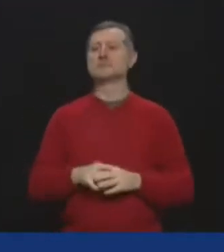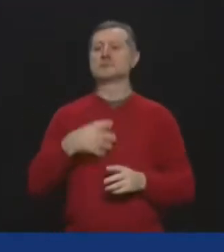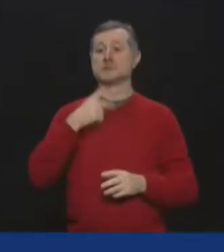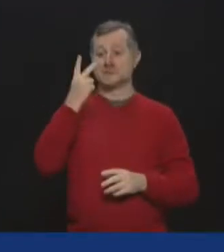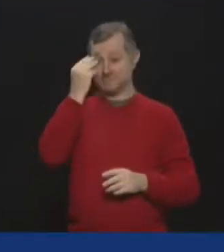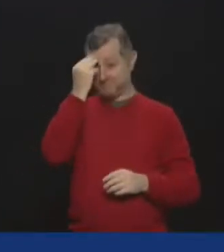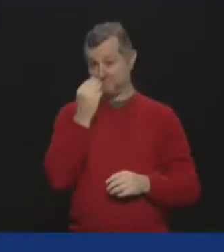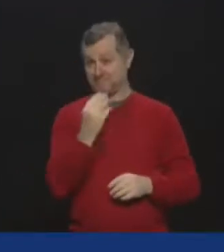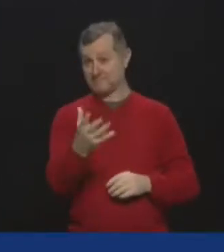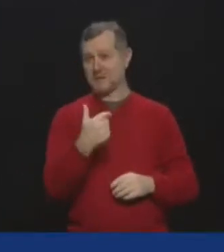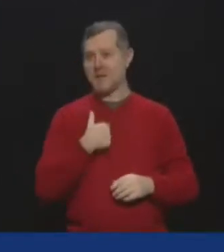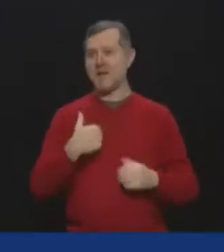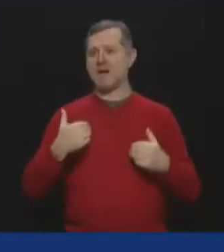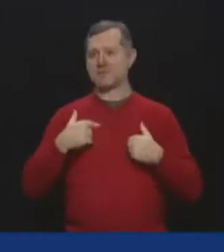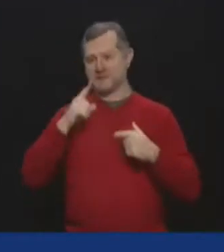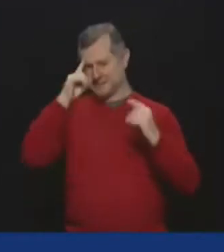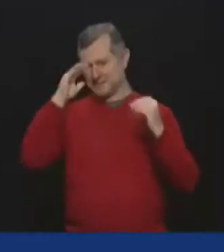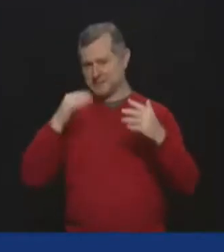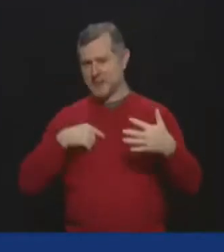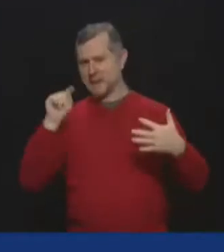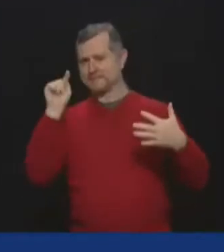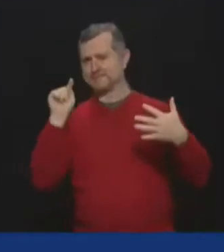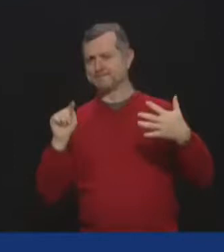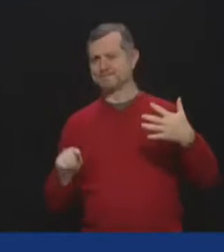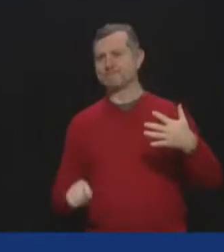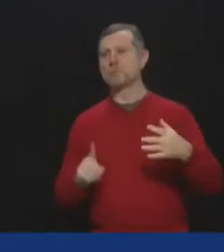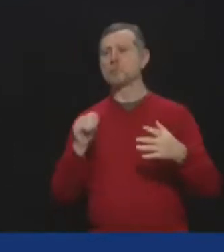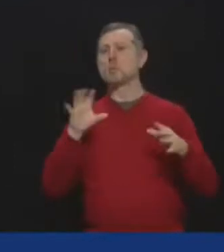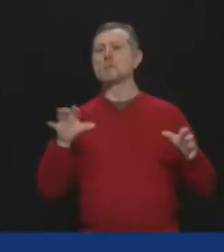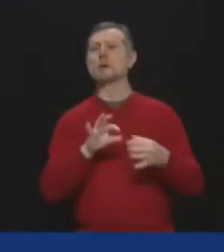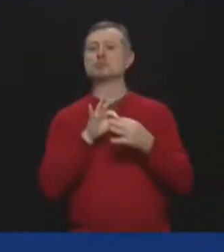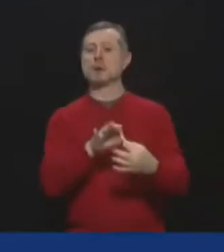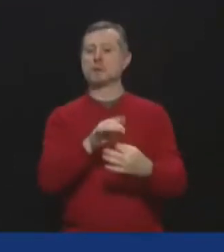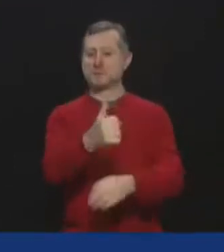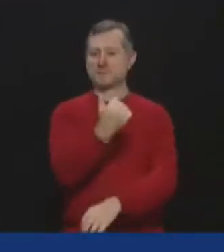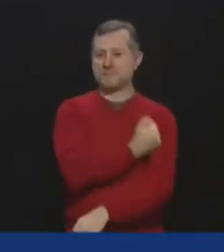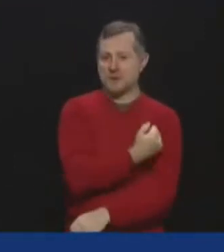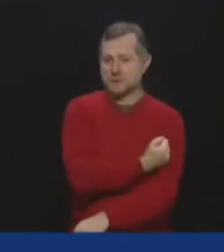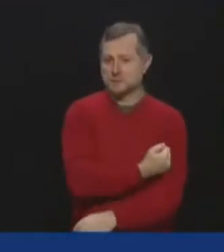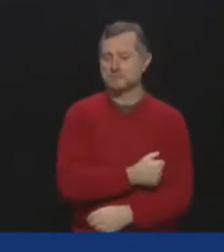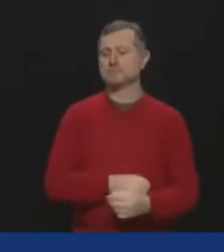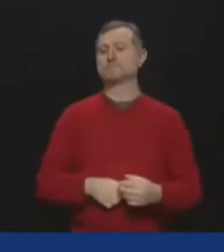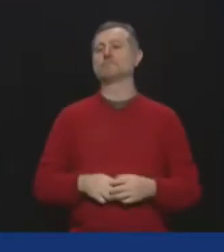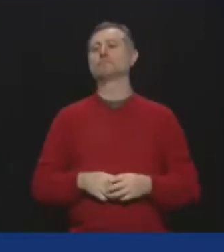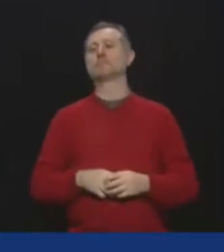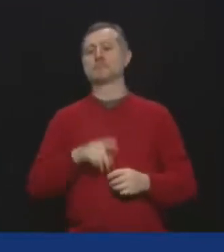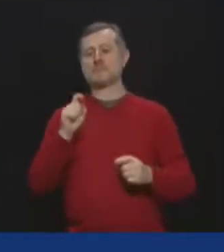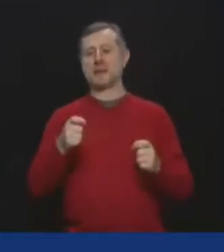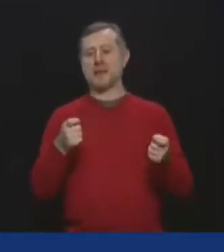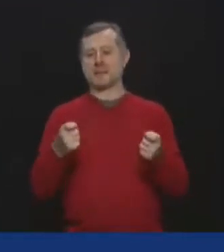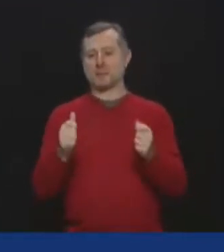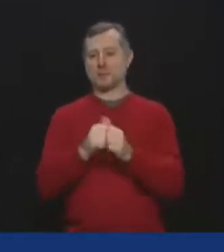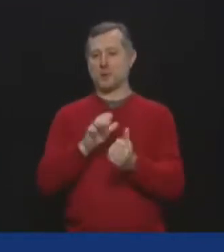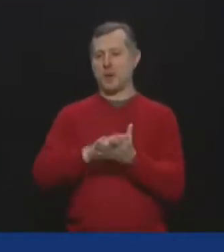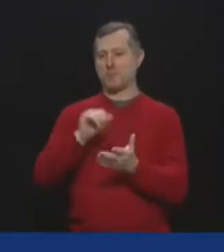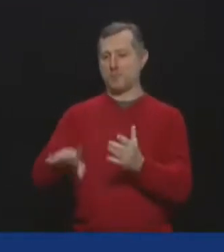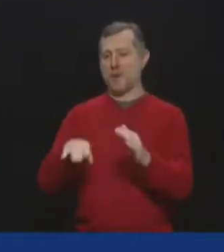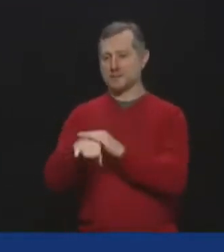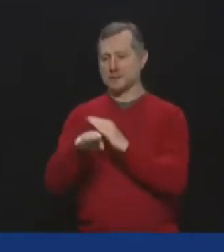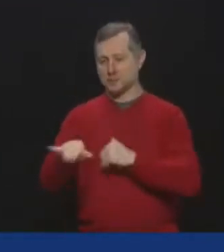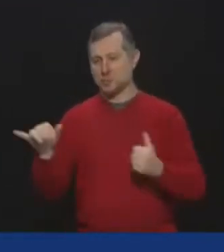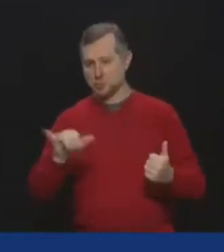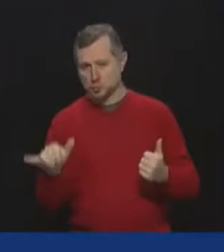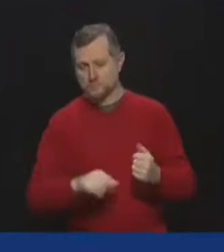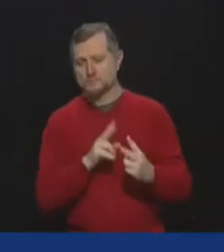have expectations. We need them to do more on the vaccine, but they have started. They have to handle the abortion access information as well. So